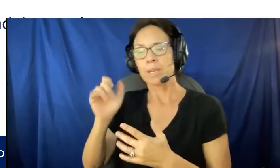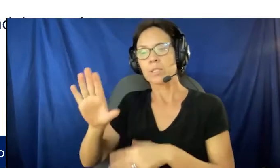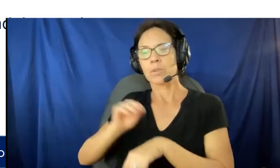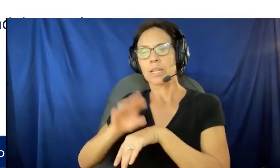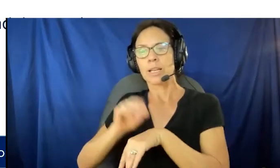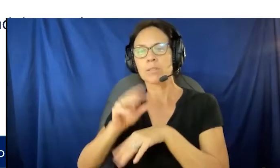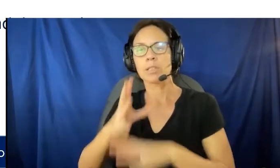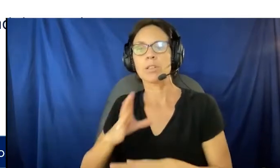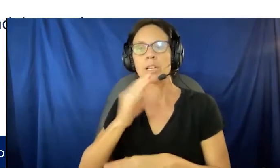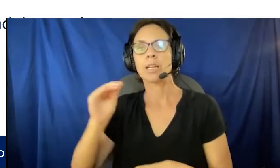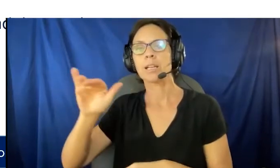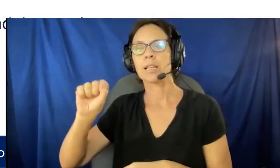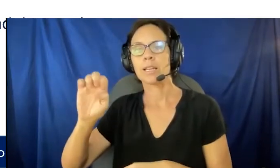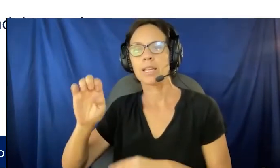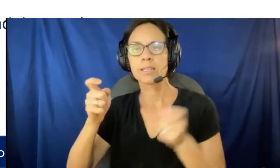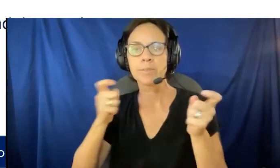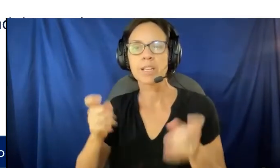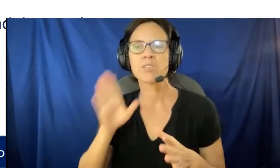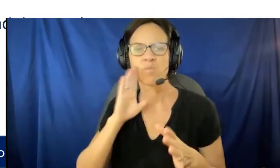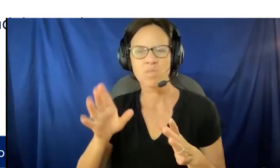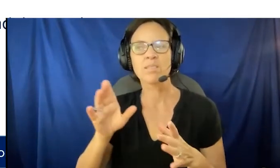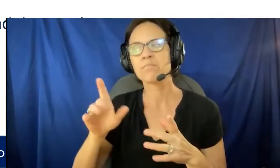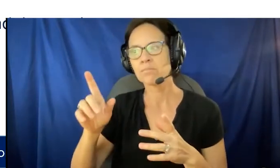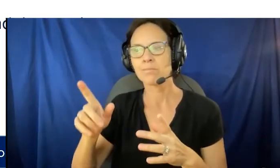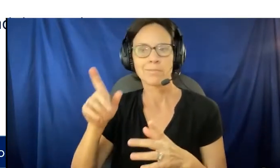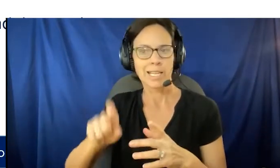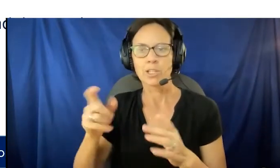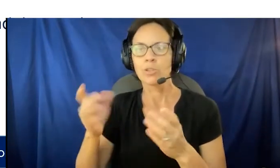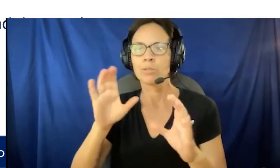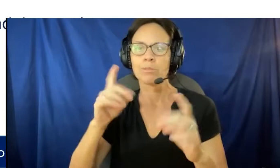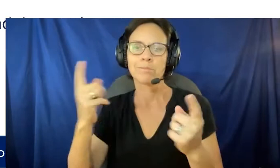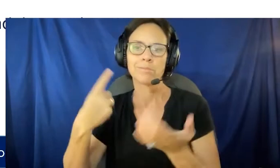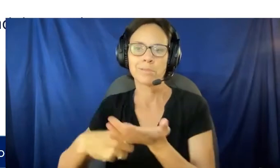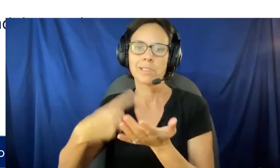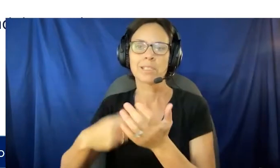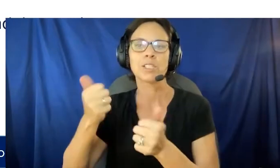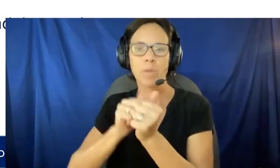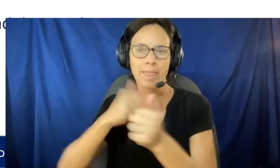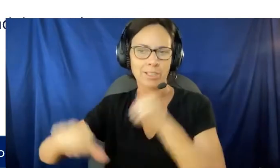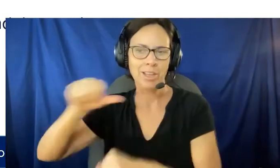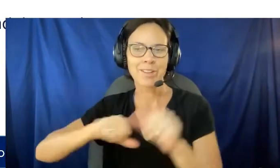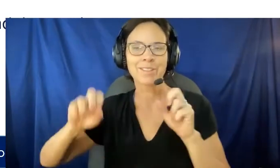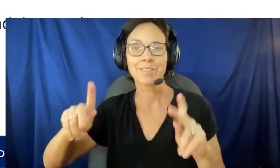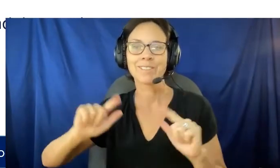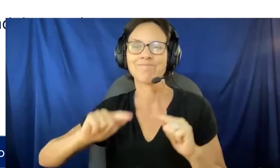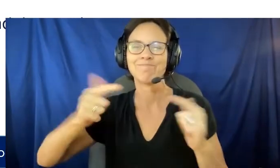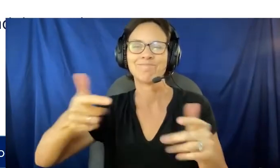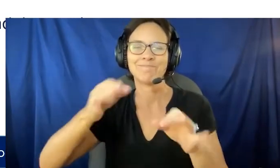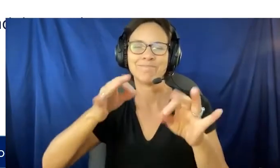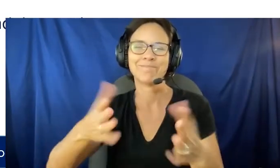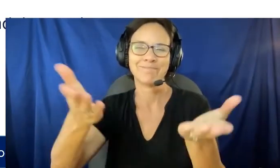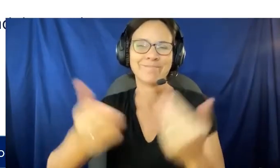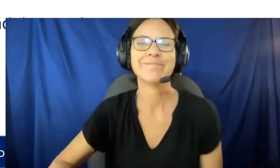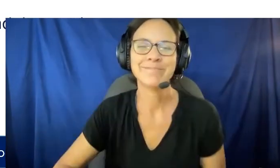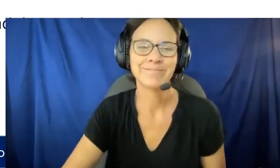and your case manager will need to communicate with one another. Okay, sorry about the ringing phone